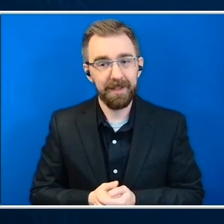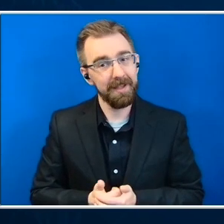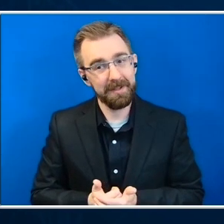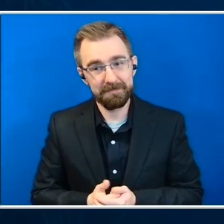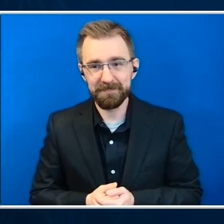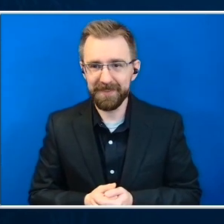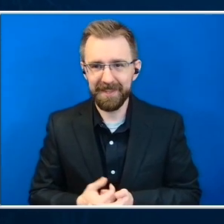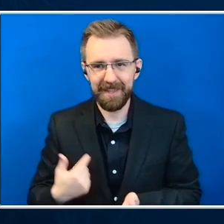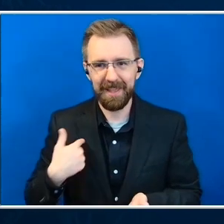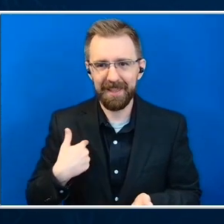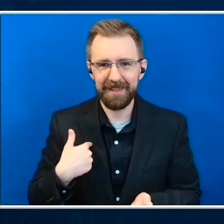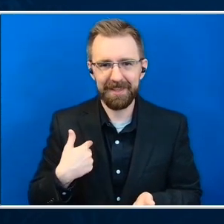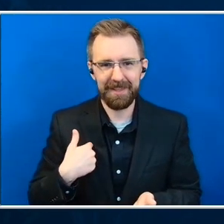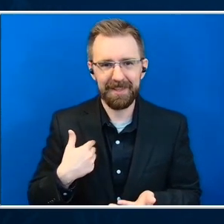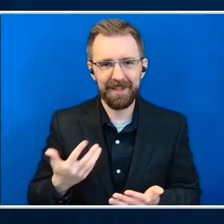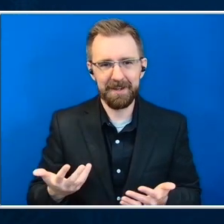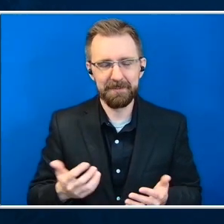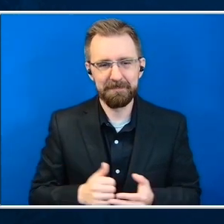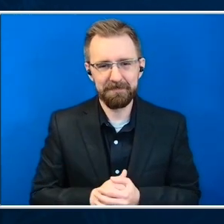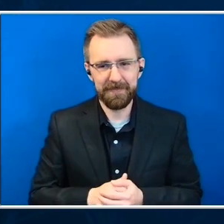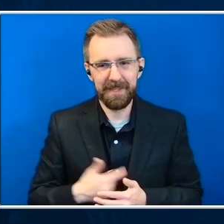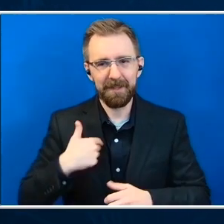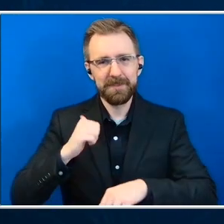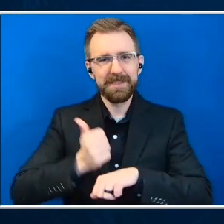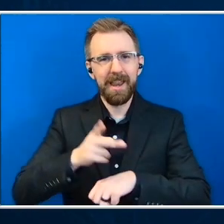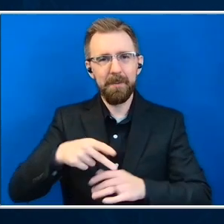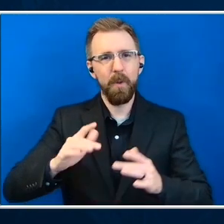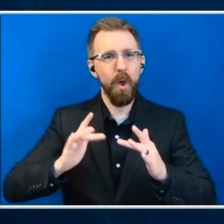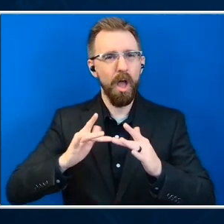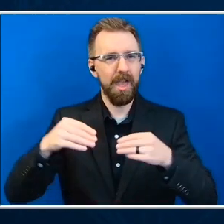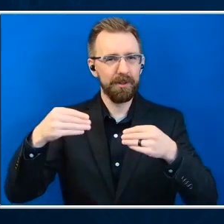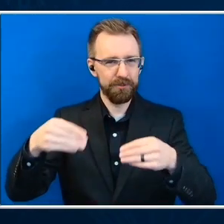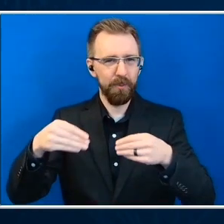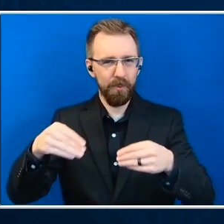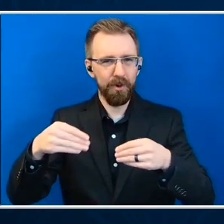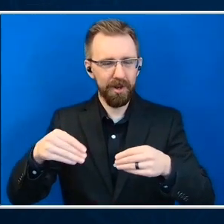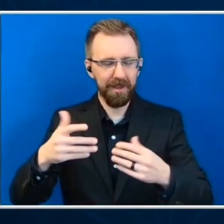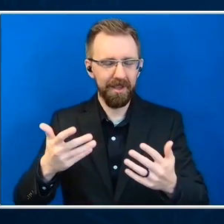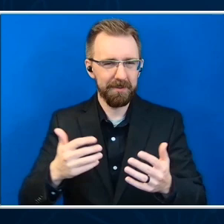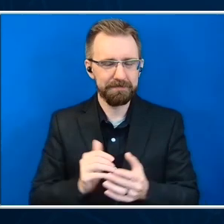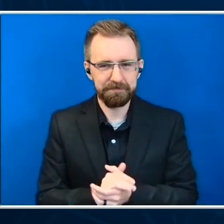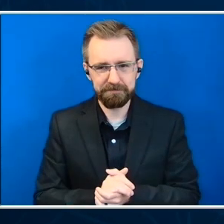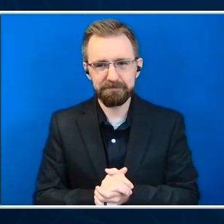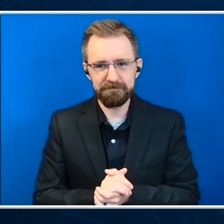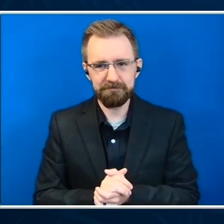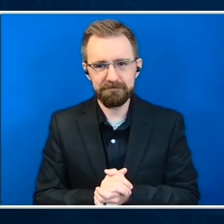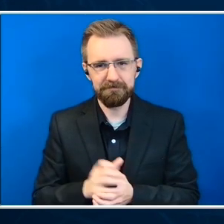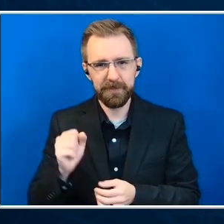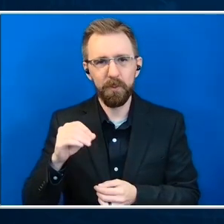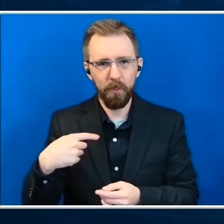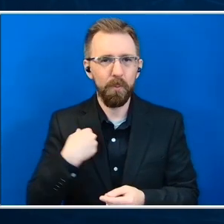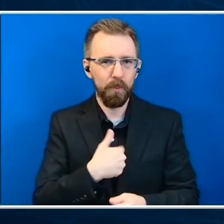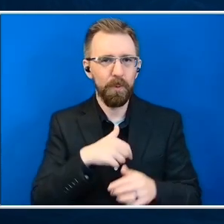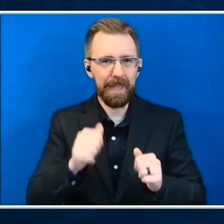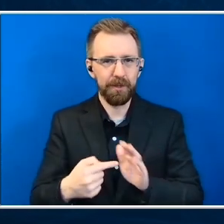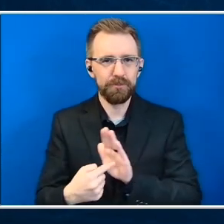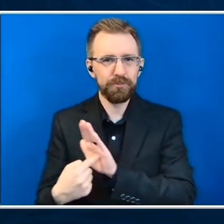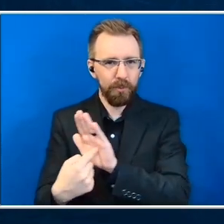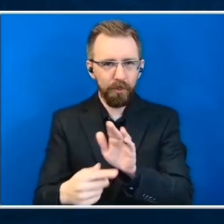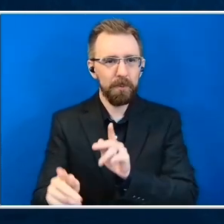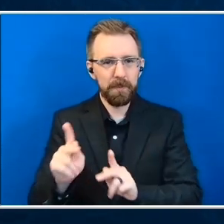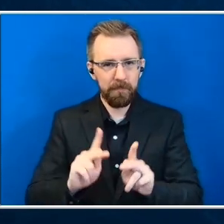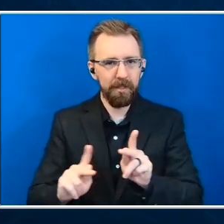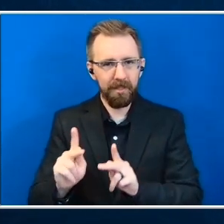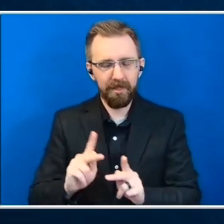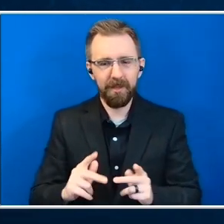I am setting up a online store so we can show people